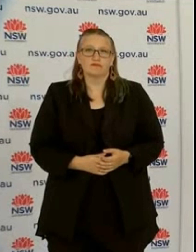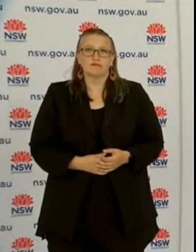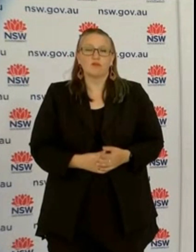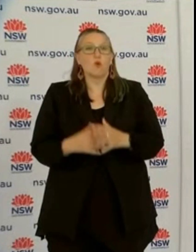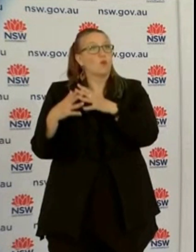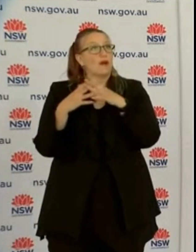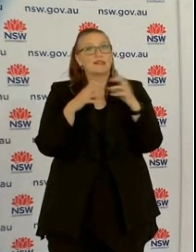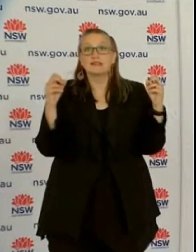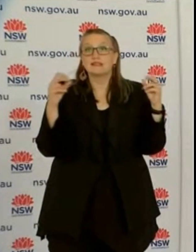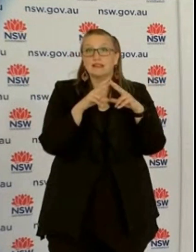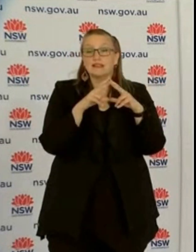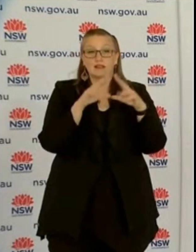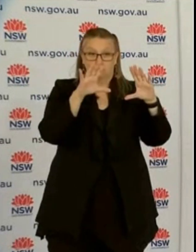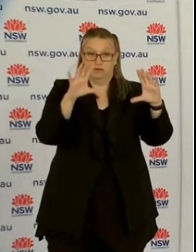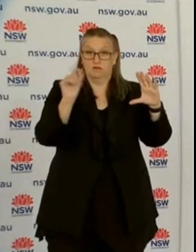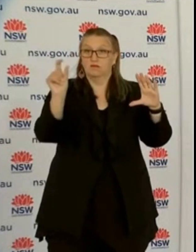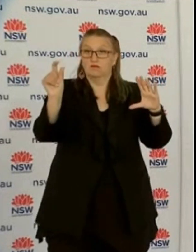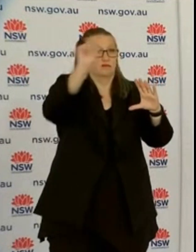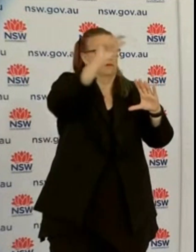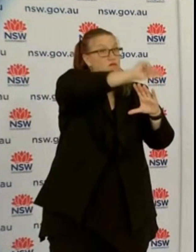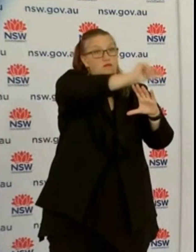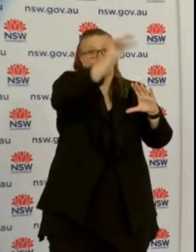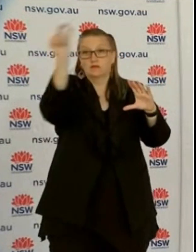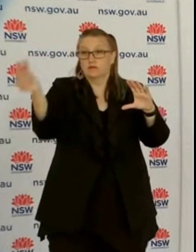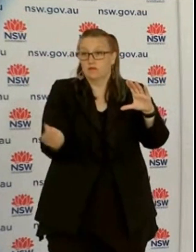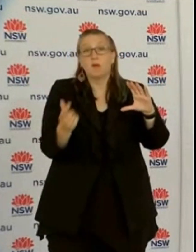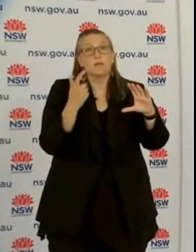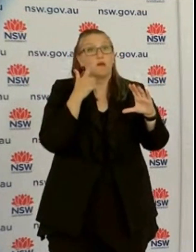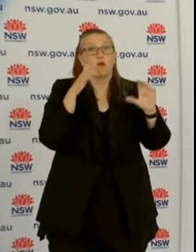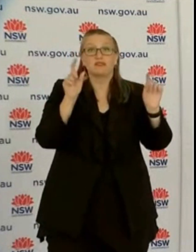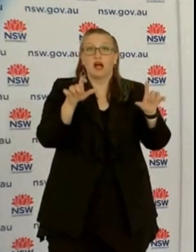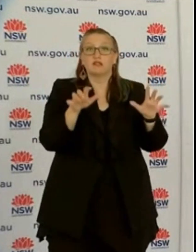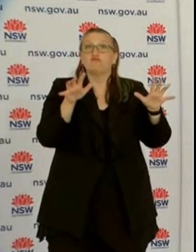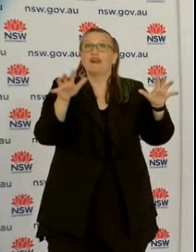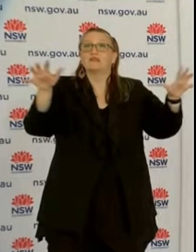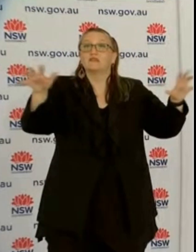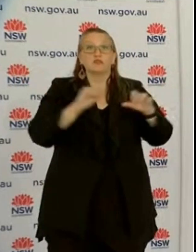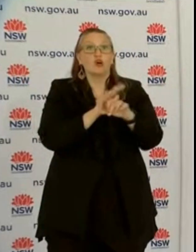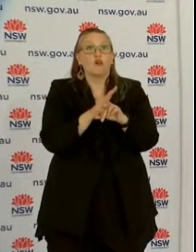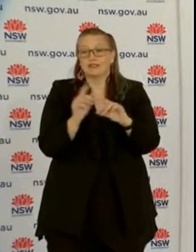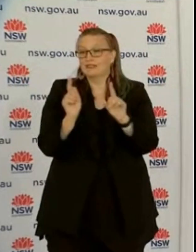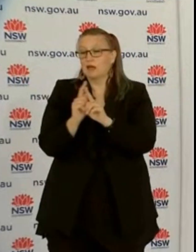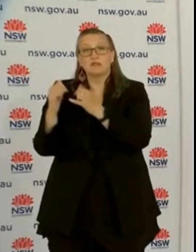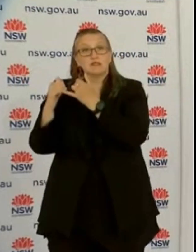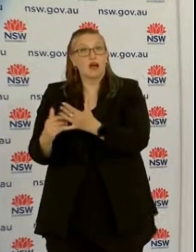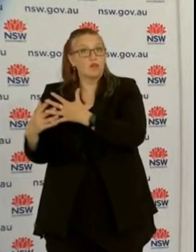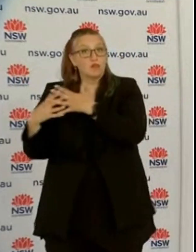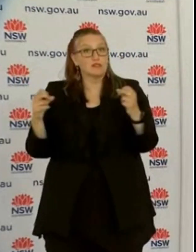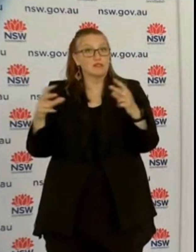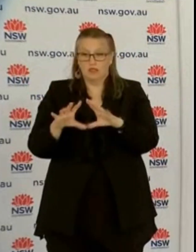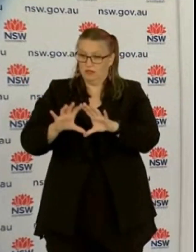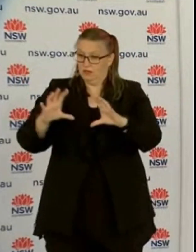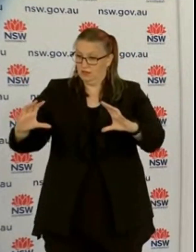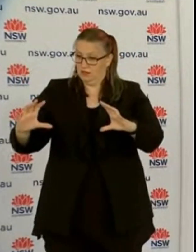some of these communities and might actually be at risk of having more cases in the next few weeks, and we want to make sure that people are protected all around the